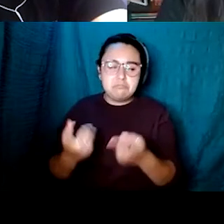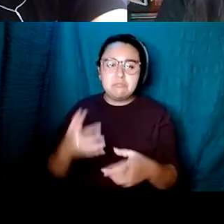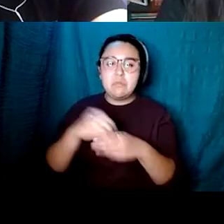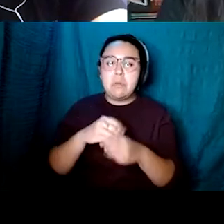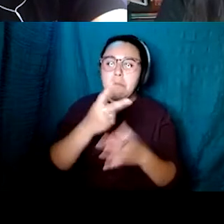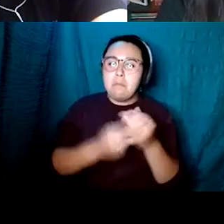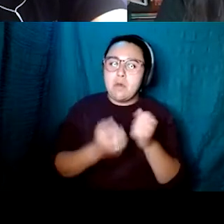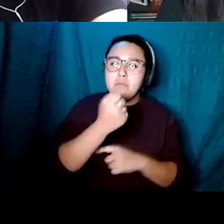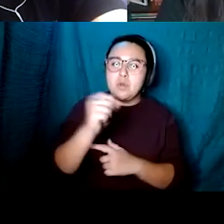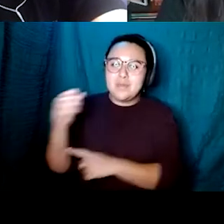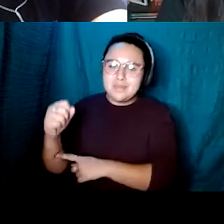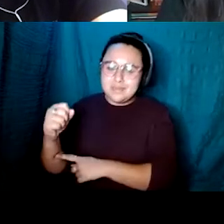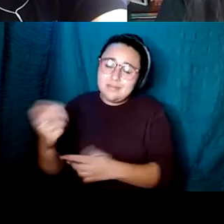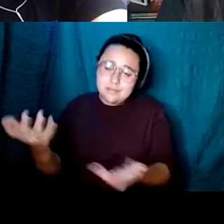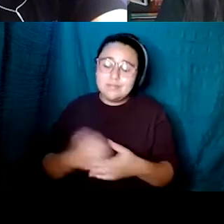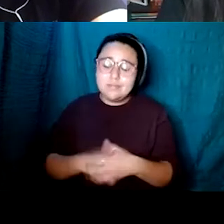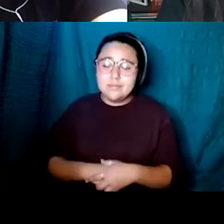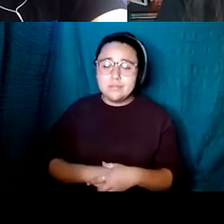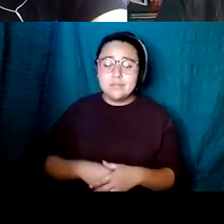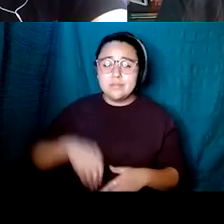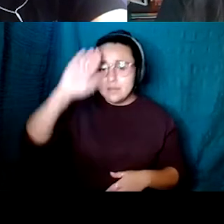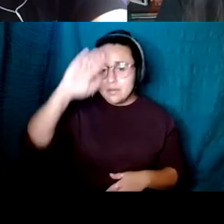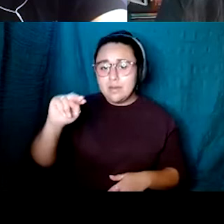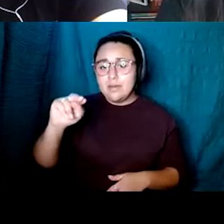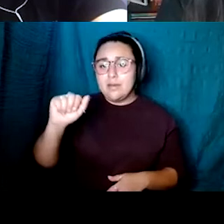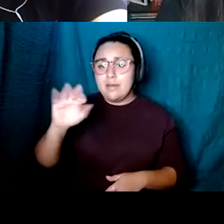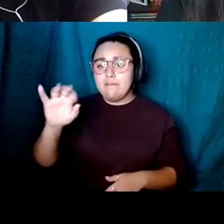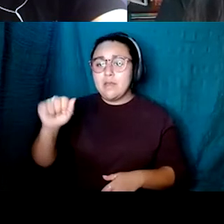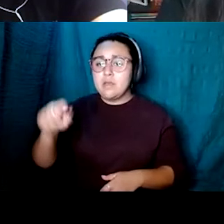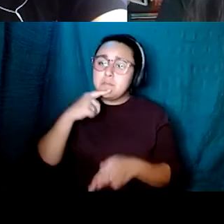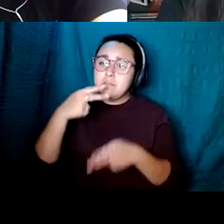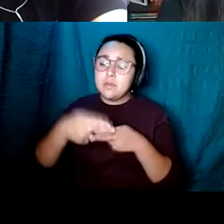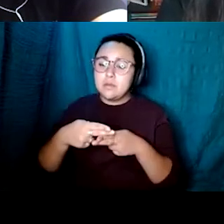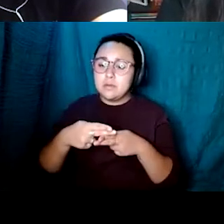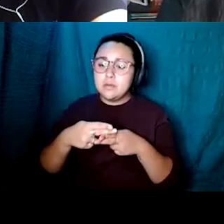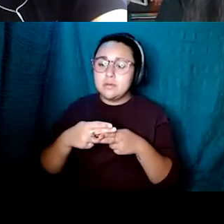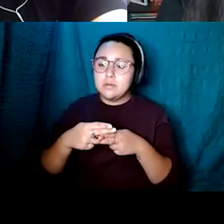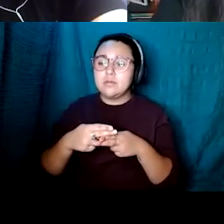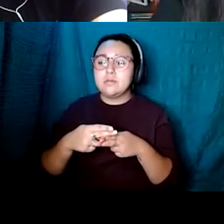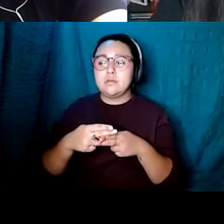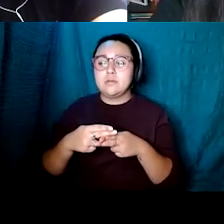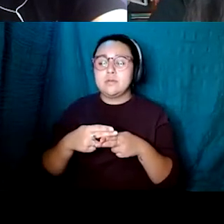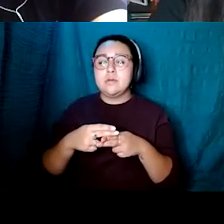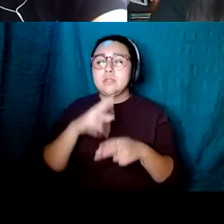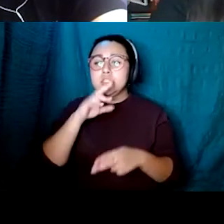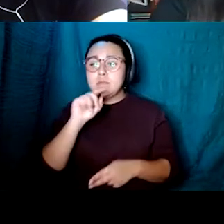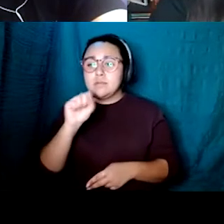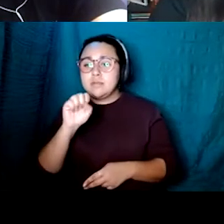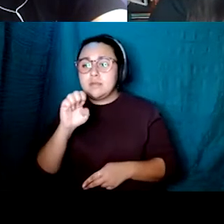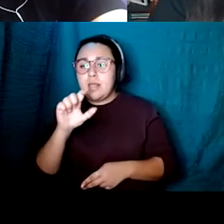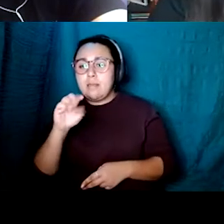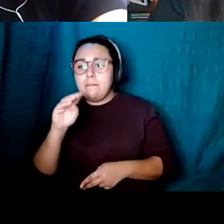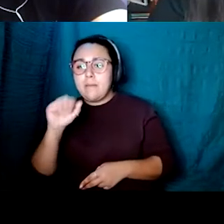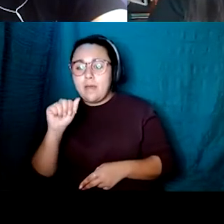both movements, you know. NAAFA, as you mentioned, you know, referencing Selma and Stonewall, like NAAFA's founded